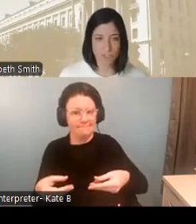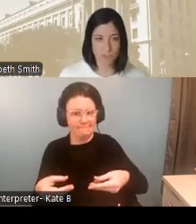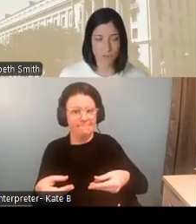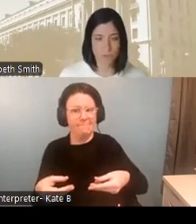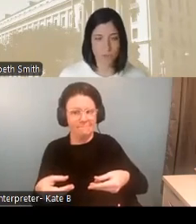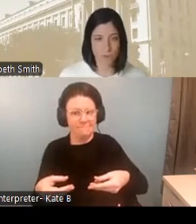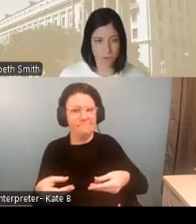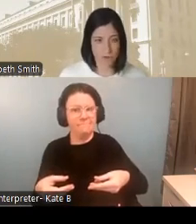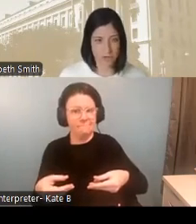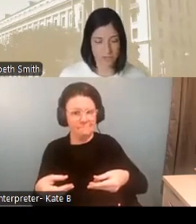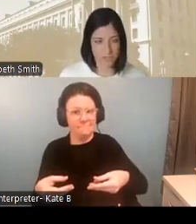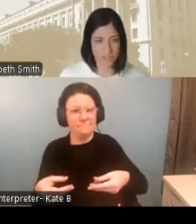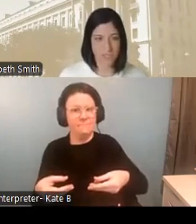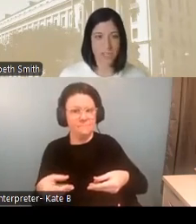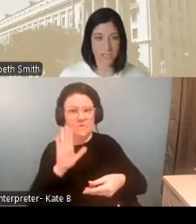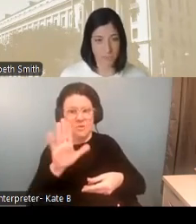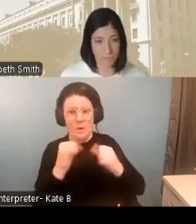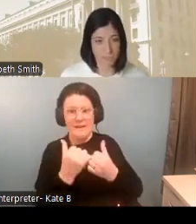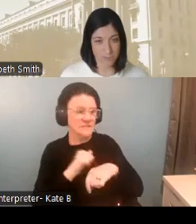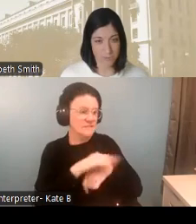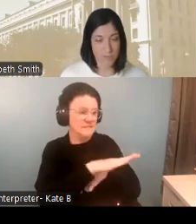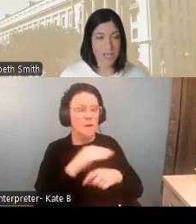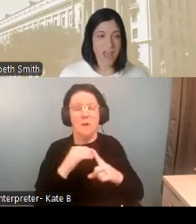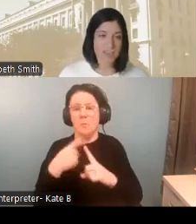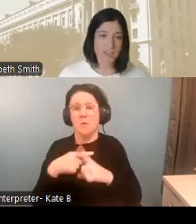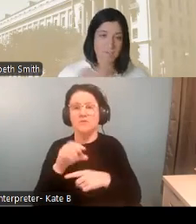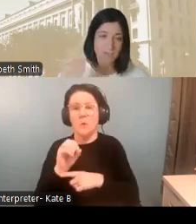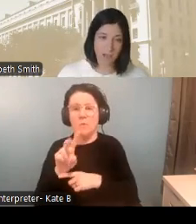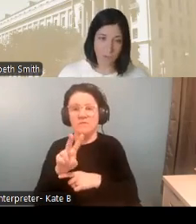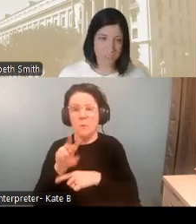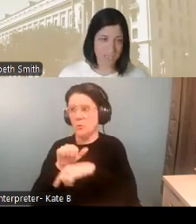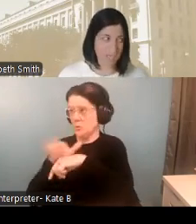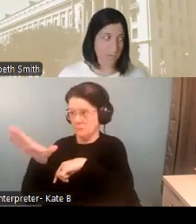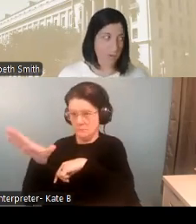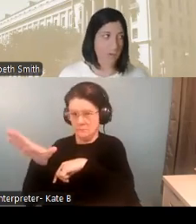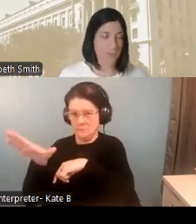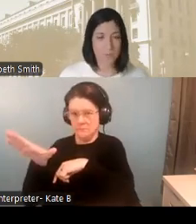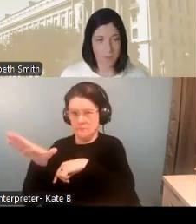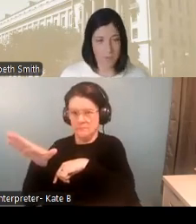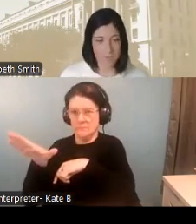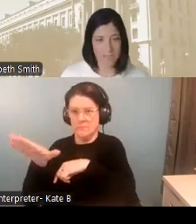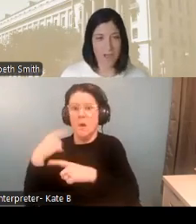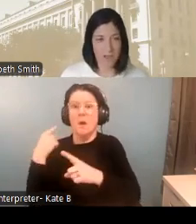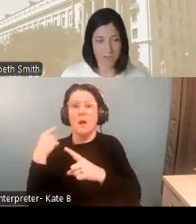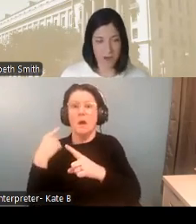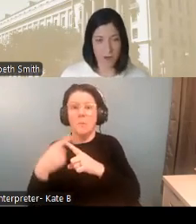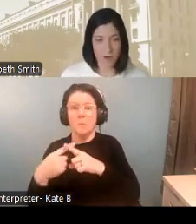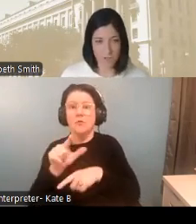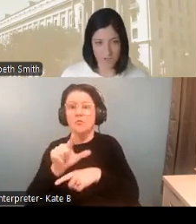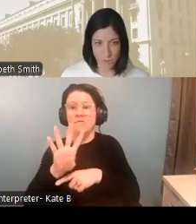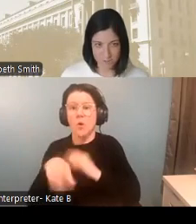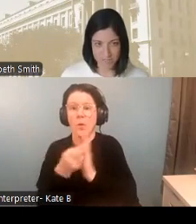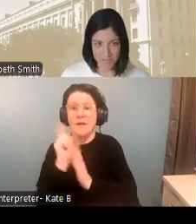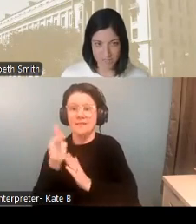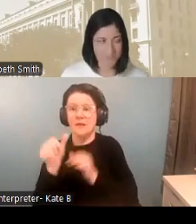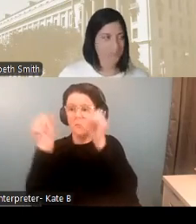sent to your agency and to OVW. And then the following day, it will be posted publicly on our